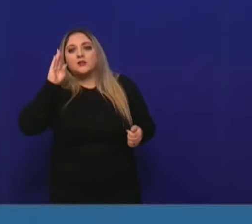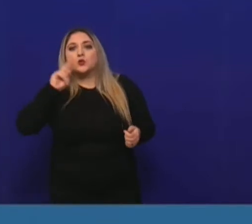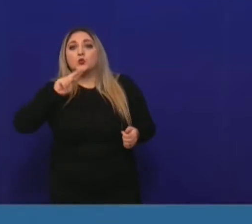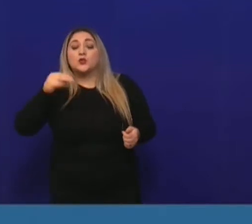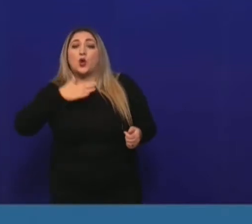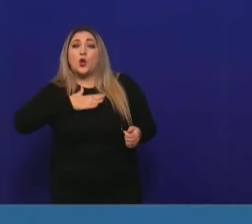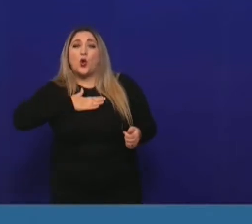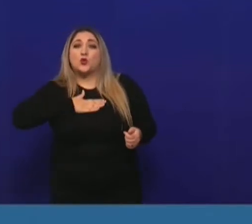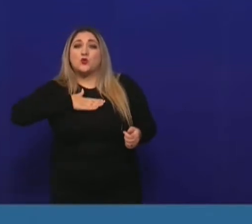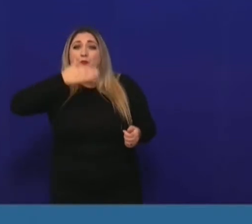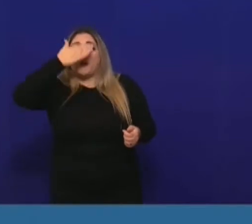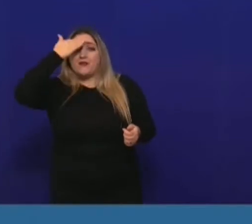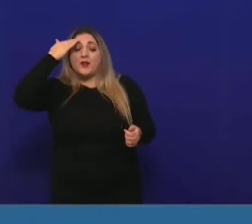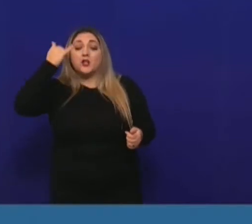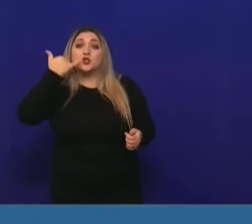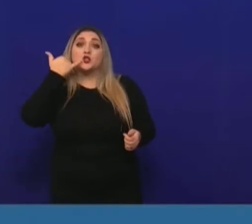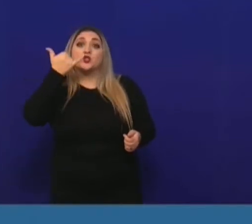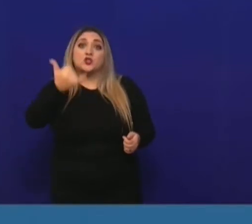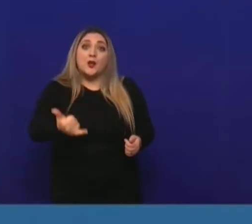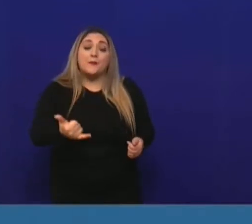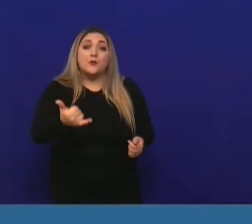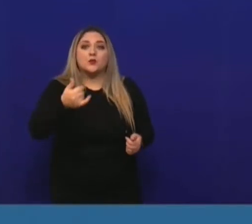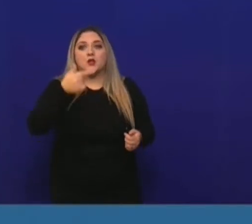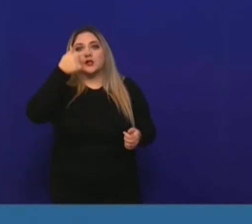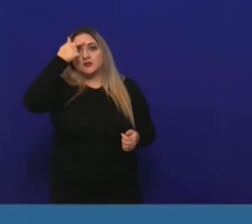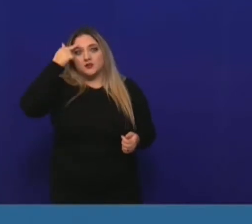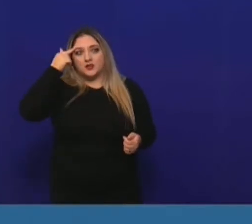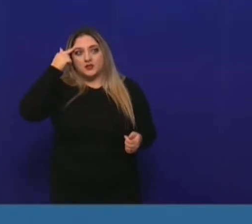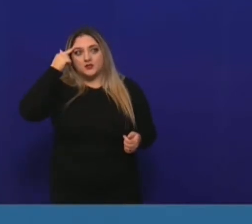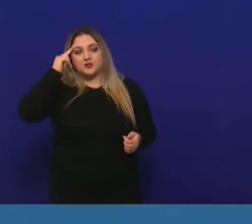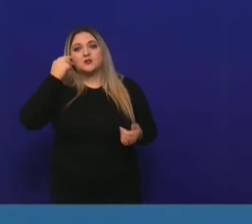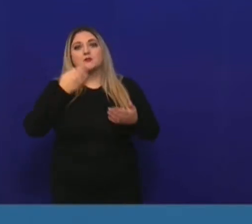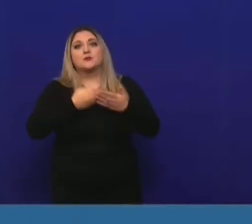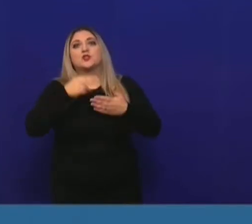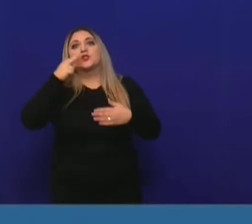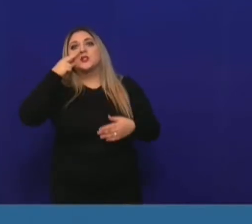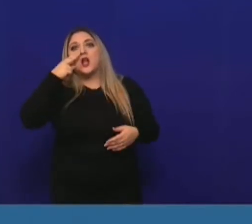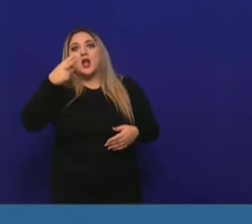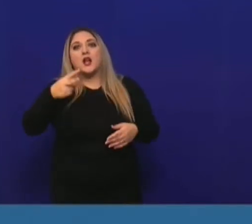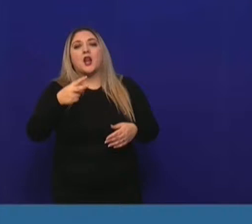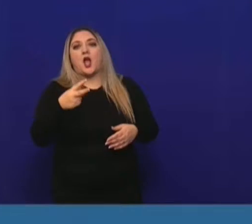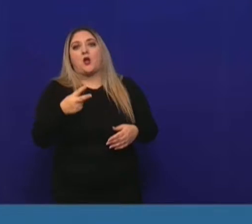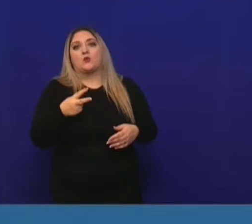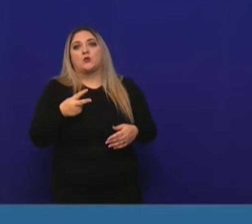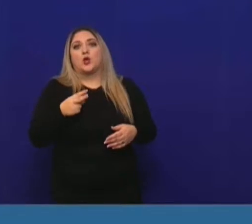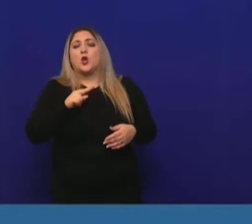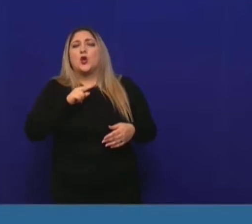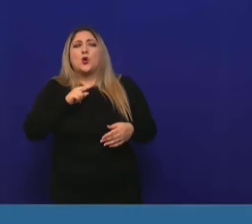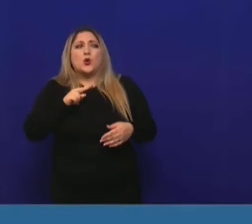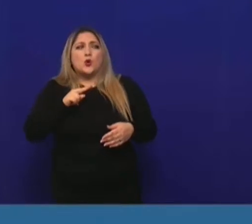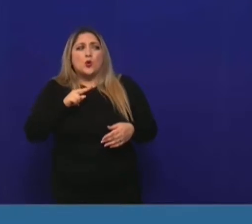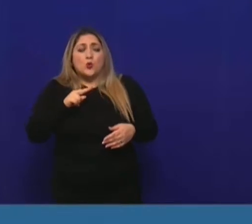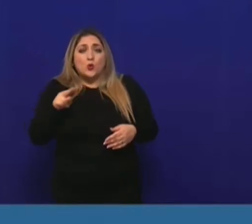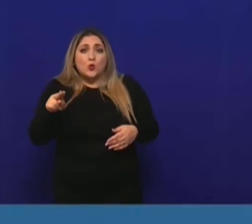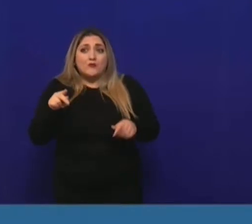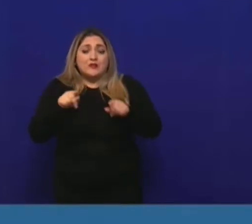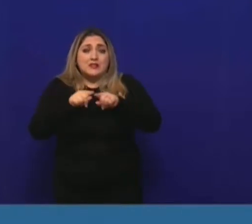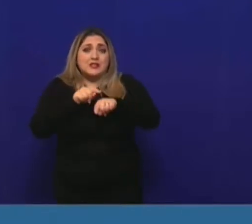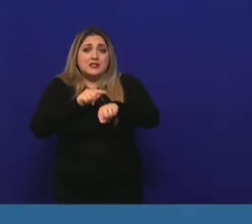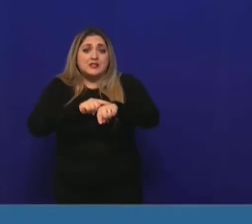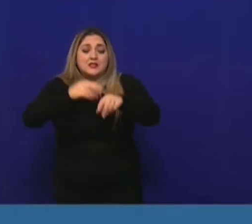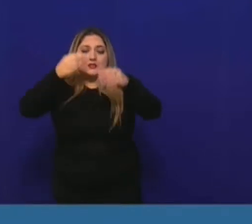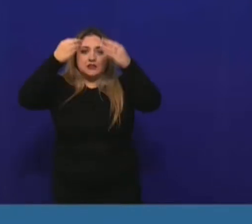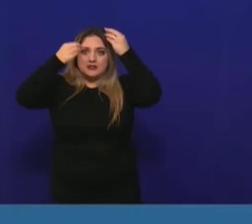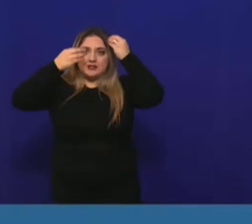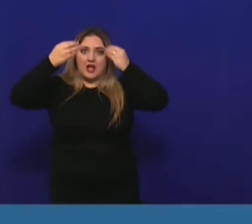importanti ħafna li ċemplulna nagħmlulkom it-test ħalli naraw jekk intomx pożittivi jew le, però nitalmu li dawn